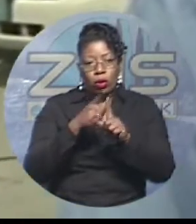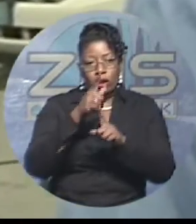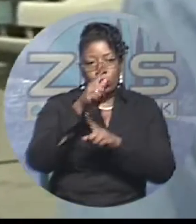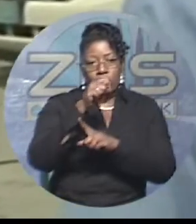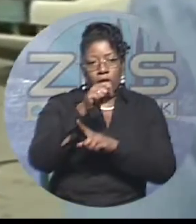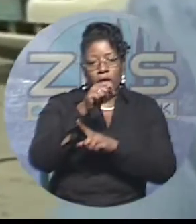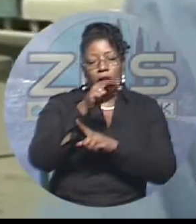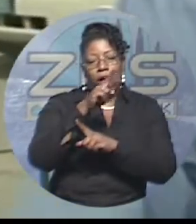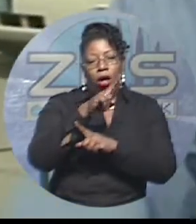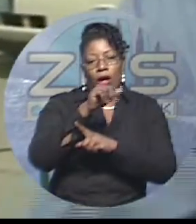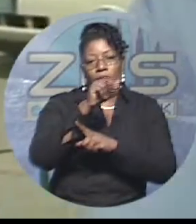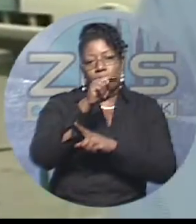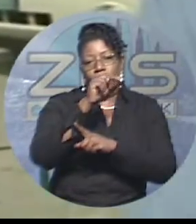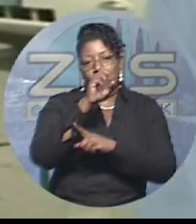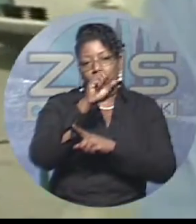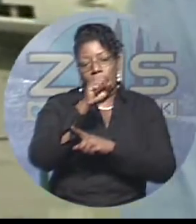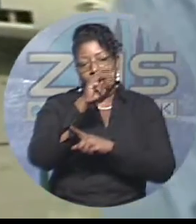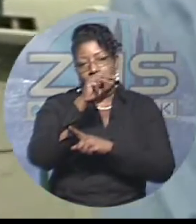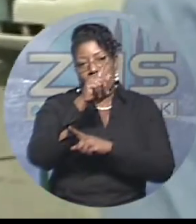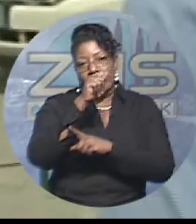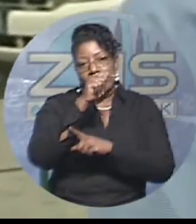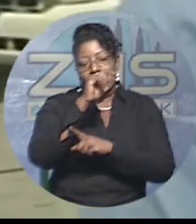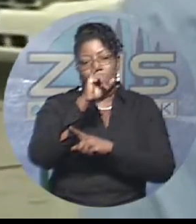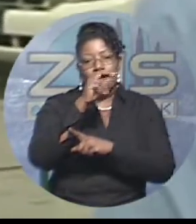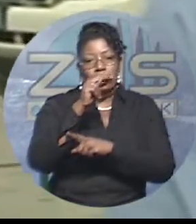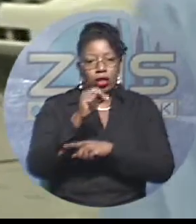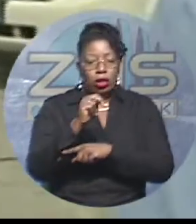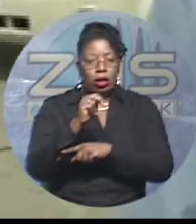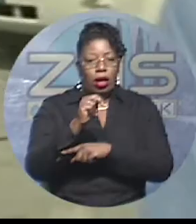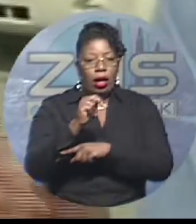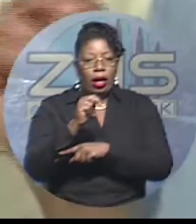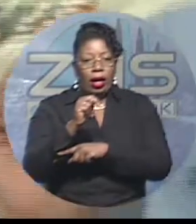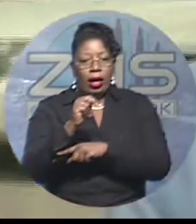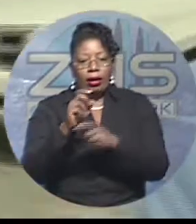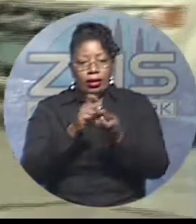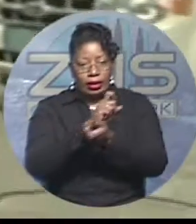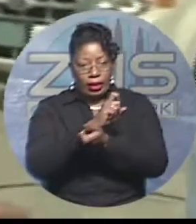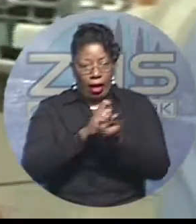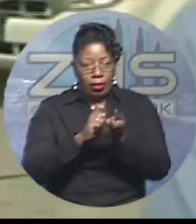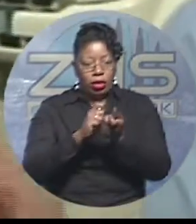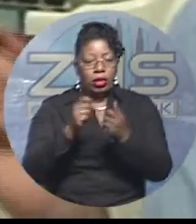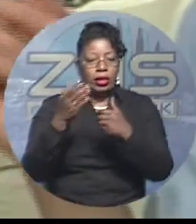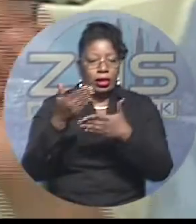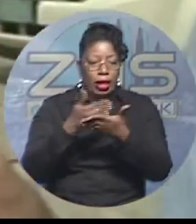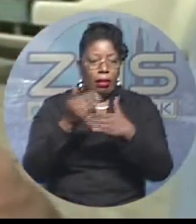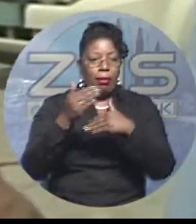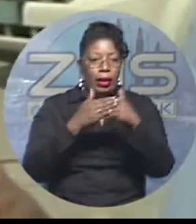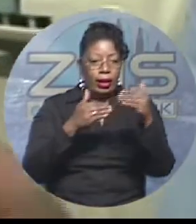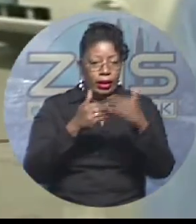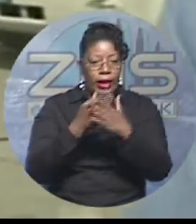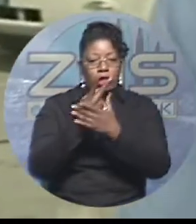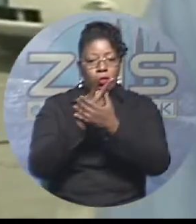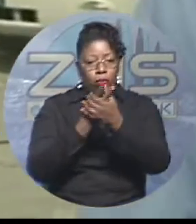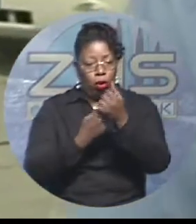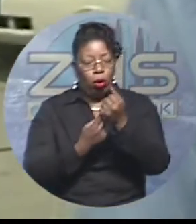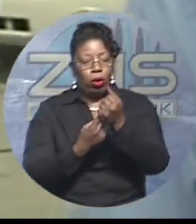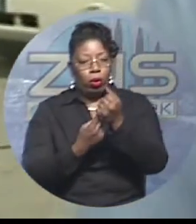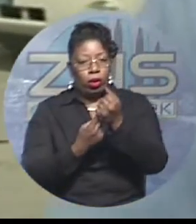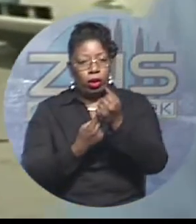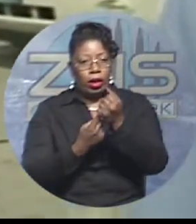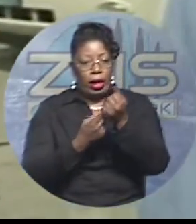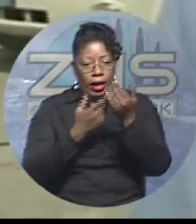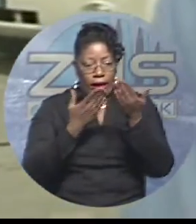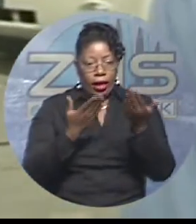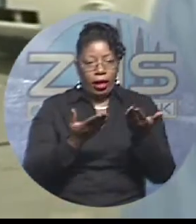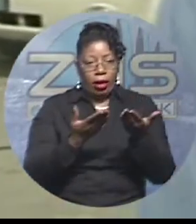significant damage to our distribution. Our substations, we're pleased to say, are intact. Our buildings, both the depot